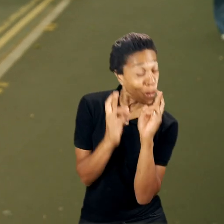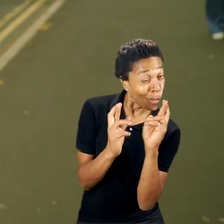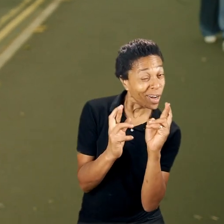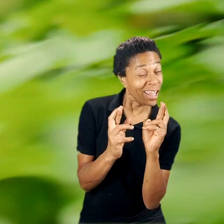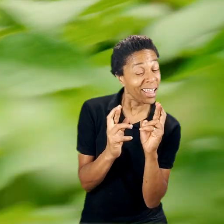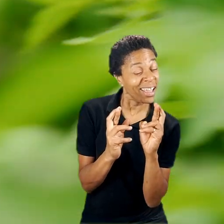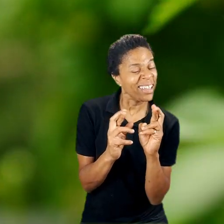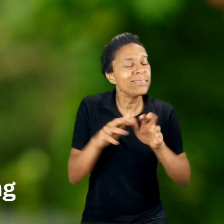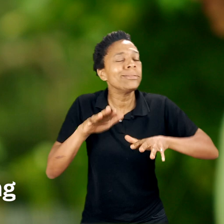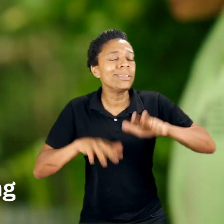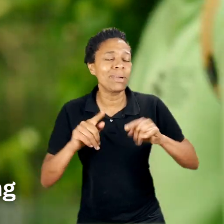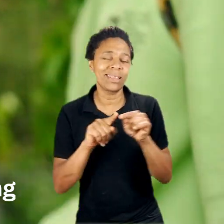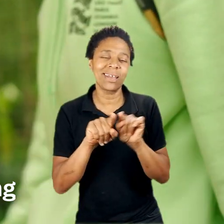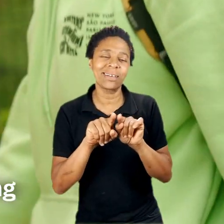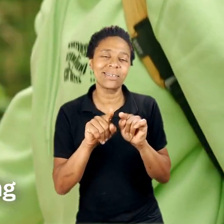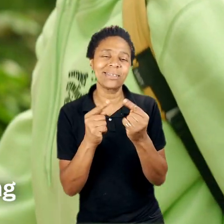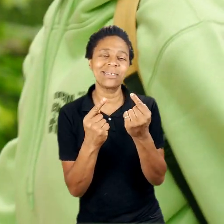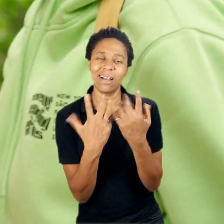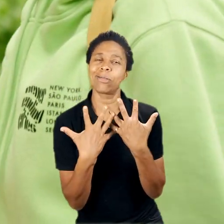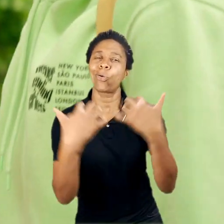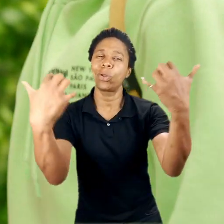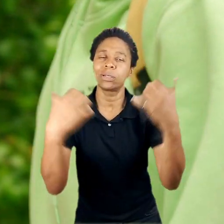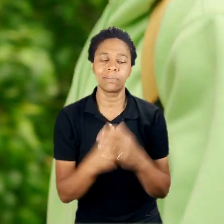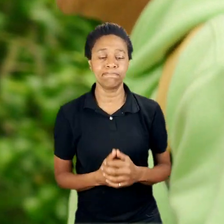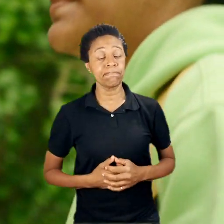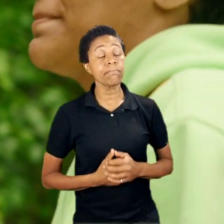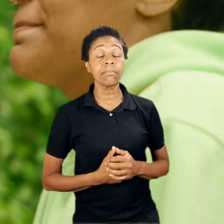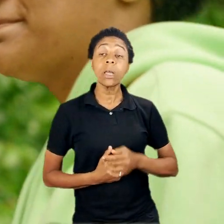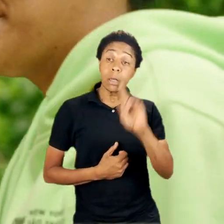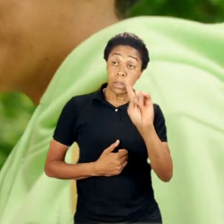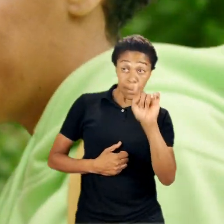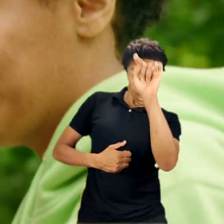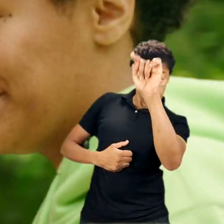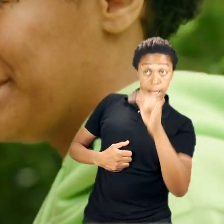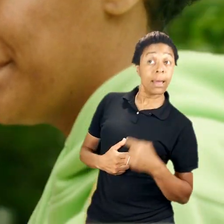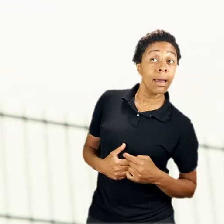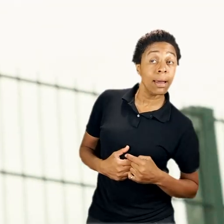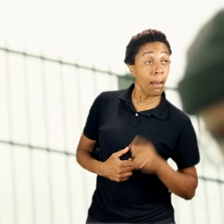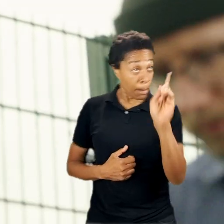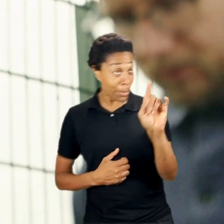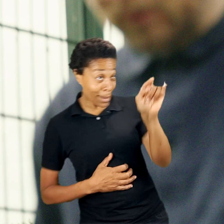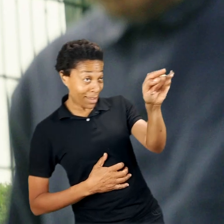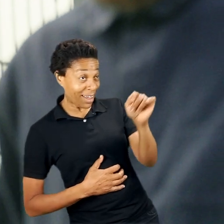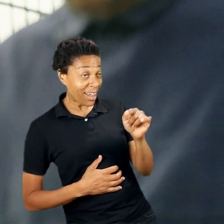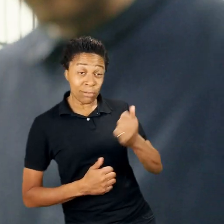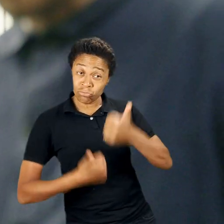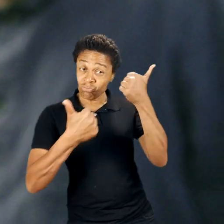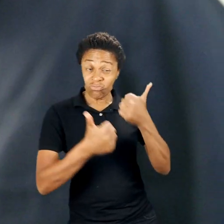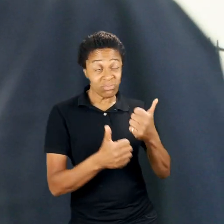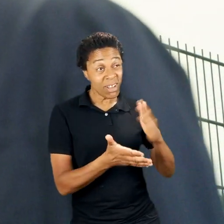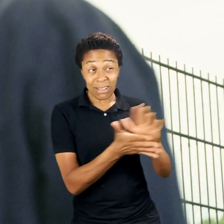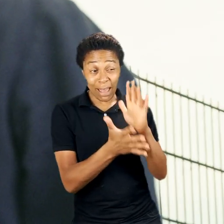hopefully experience some of the things that the audiences will be experiencing for the first time as well there's people out there who are willing to support